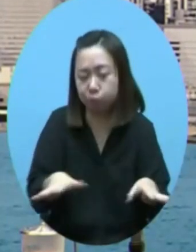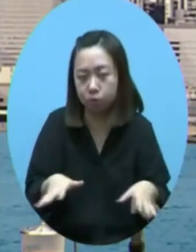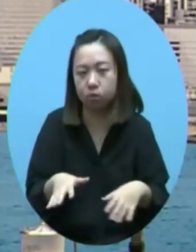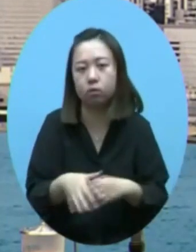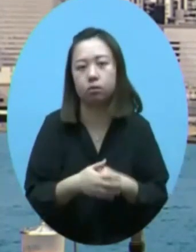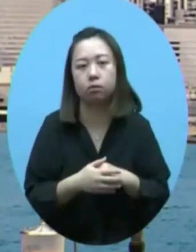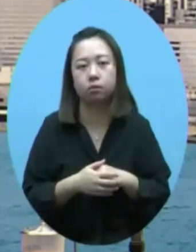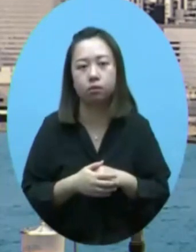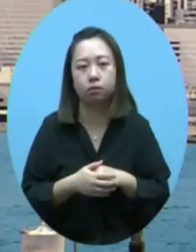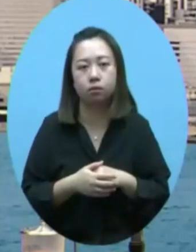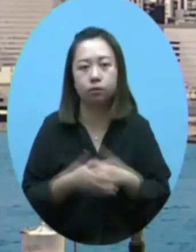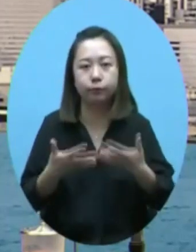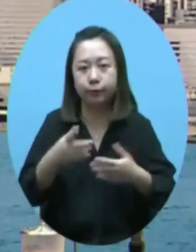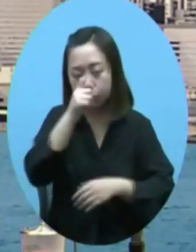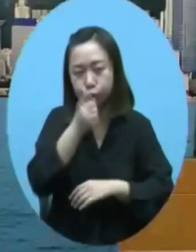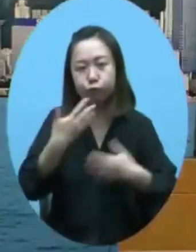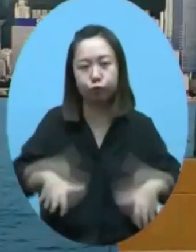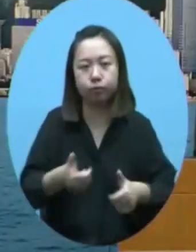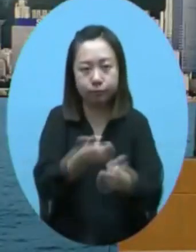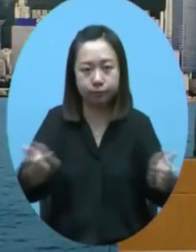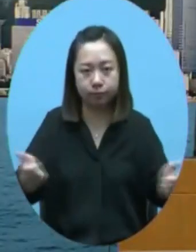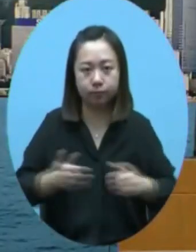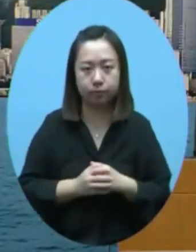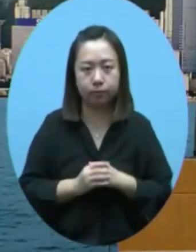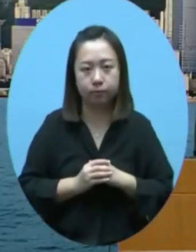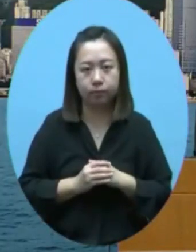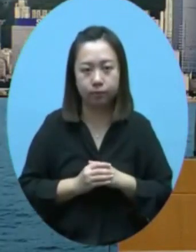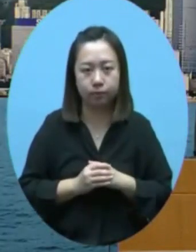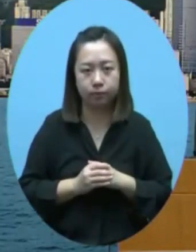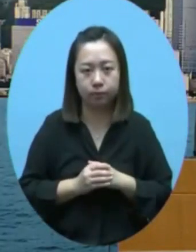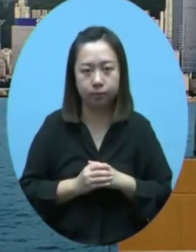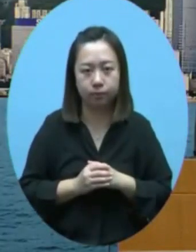then they could be spreading the virus in the community. That's the end of today's press conference. Thank you.